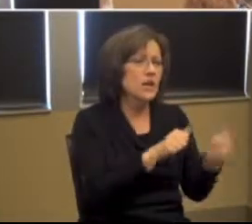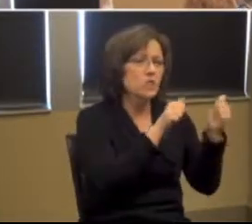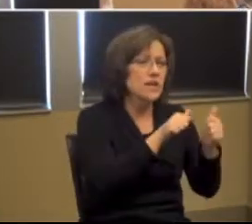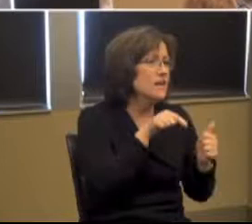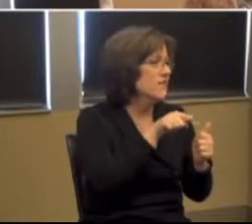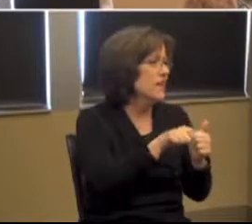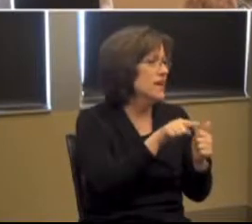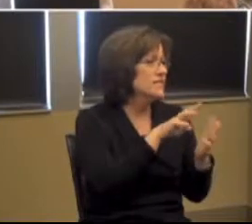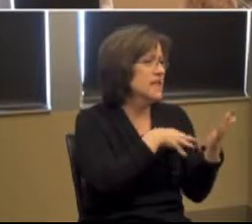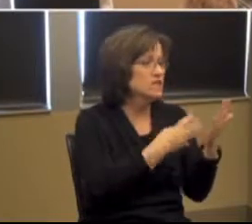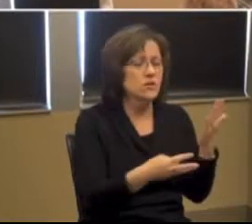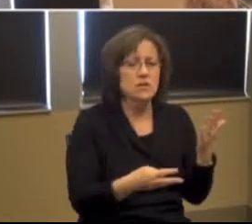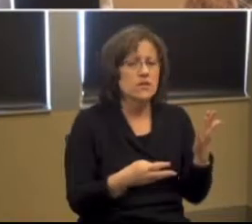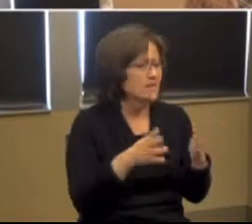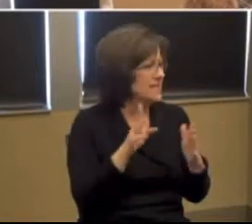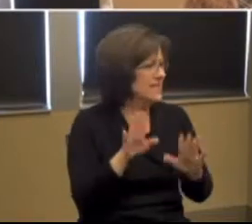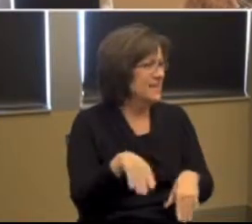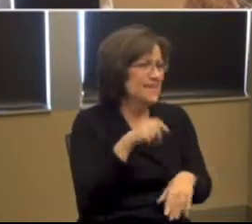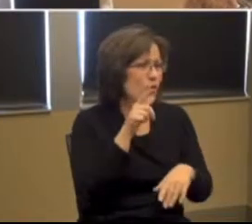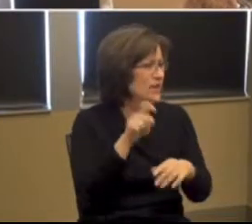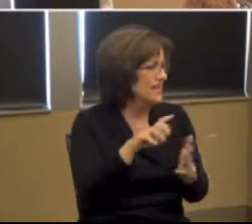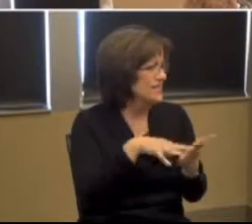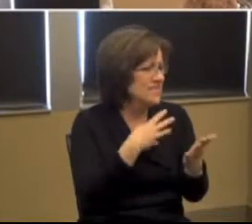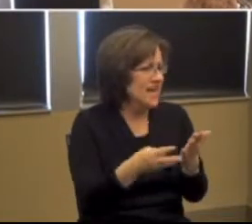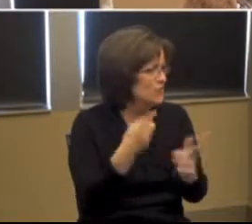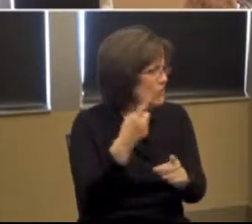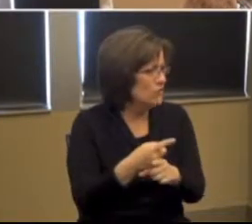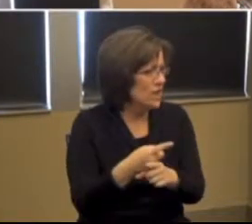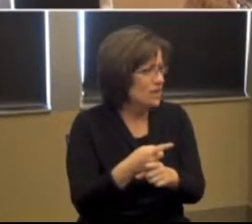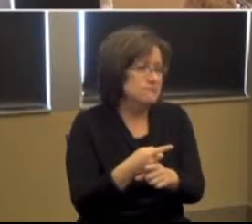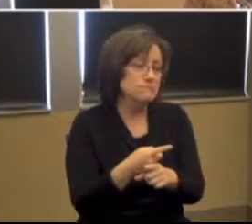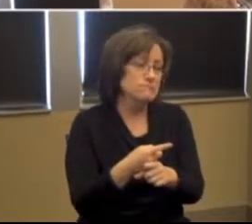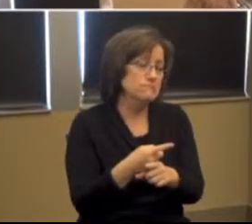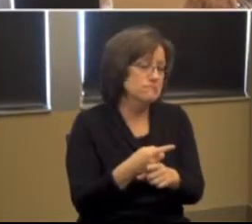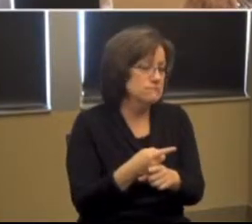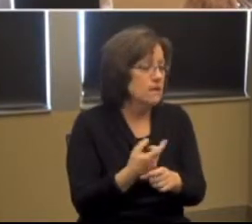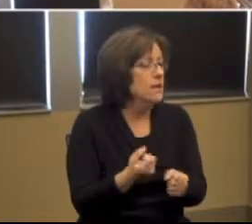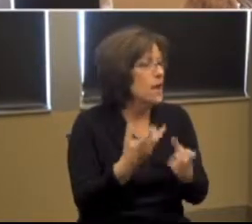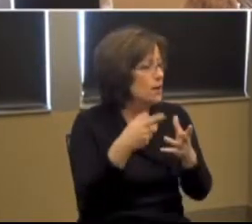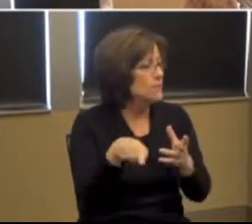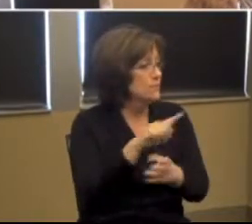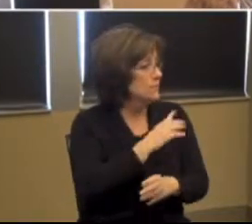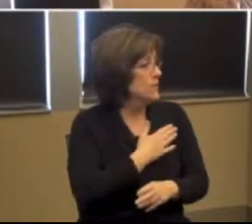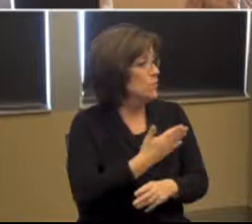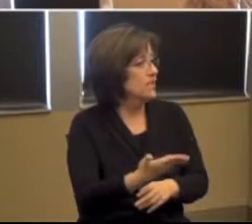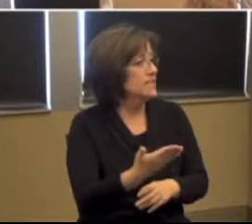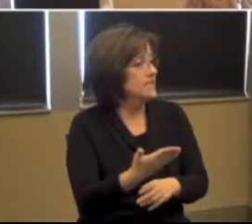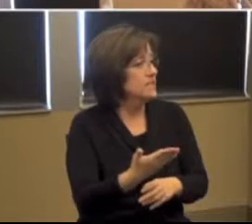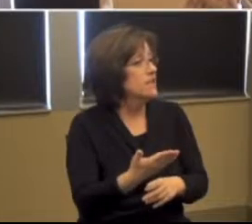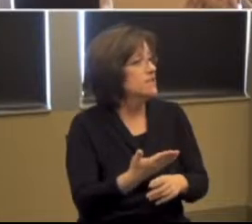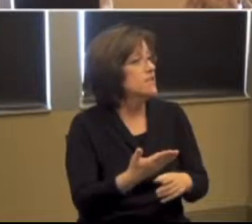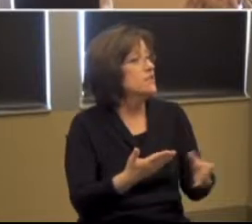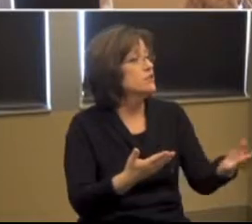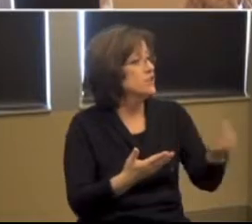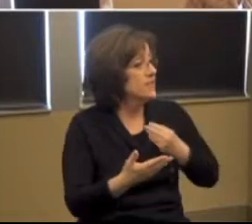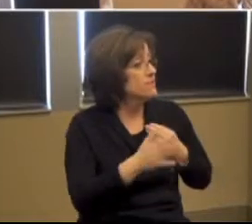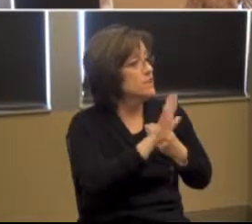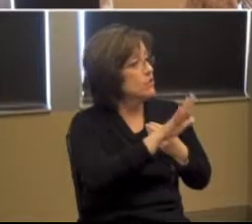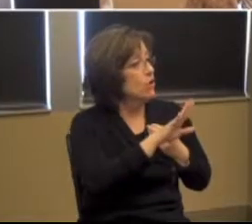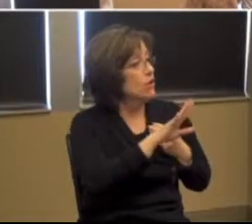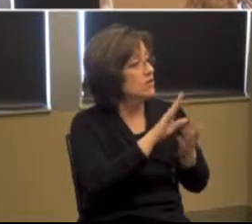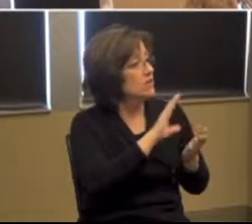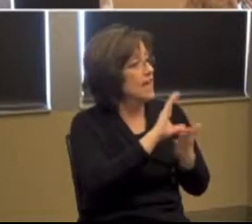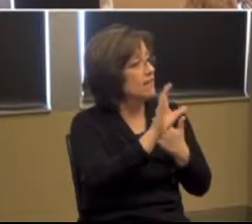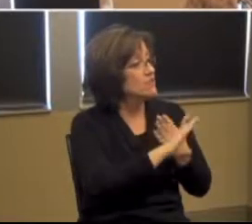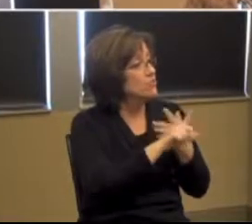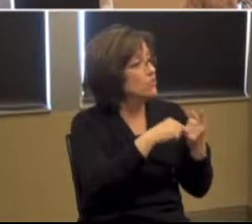completely independent with that schedule. He doesn't need a schedule. Well, how many of you would be willing to hand me your planners when you walk out of